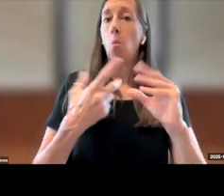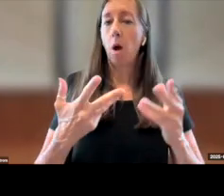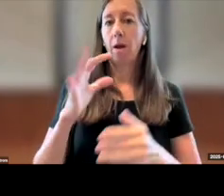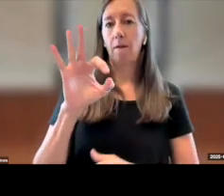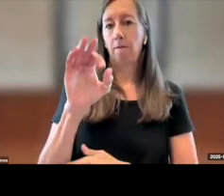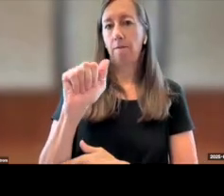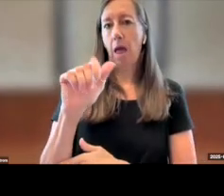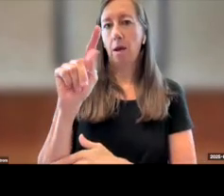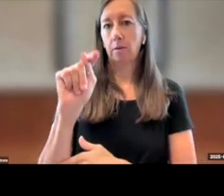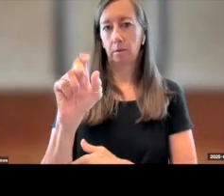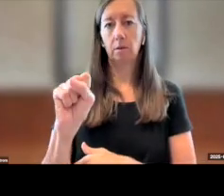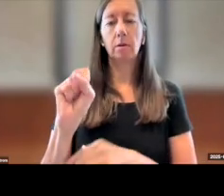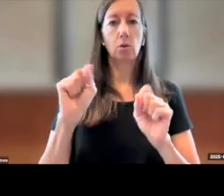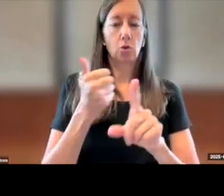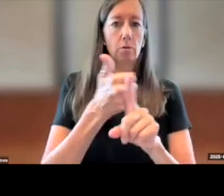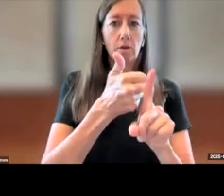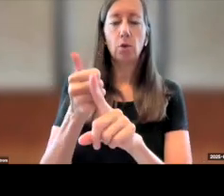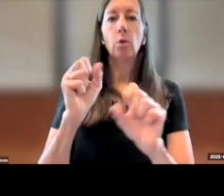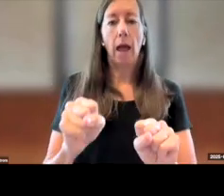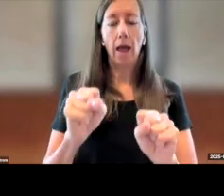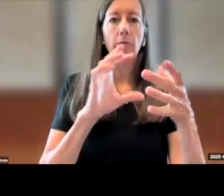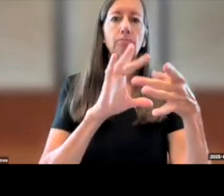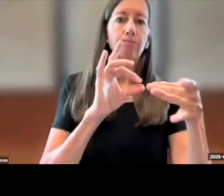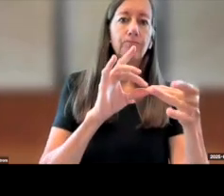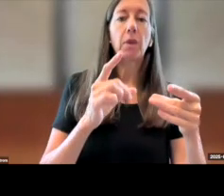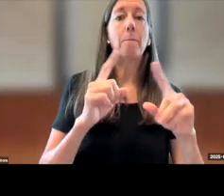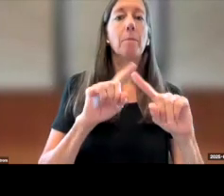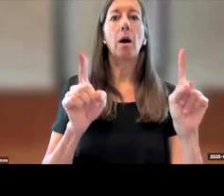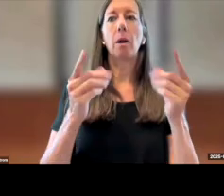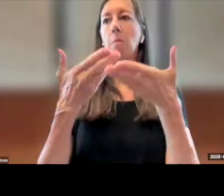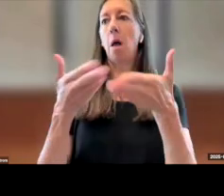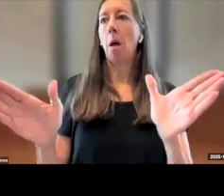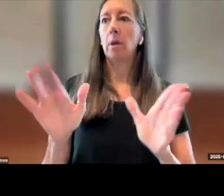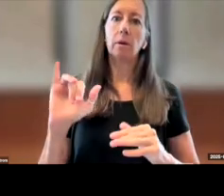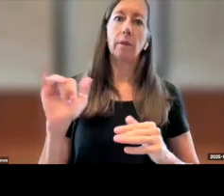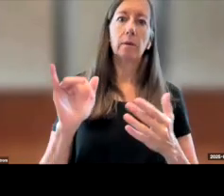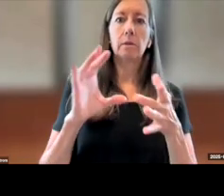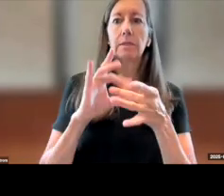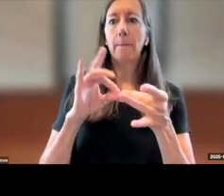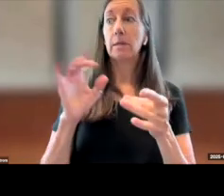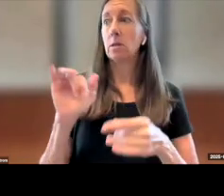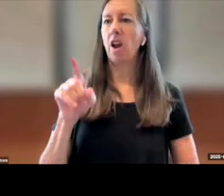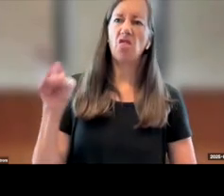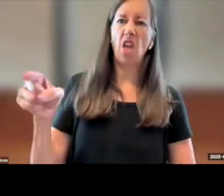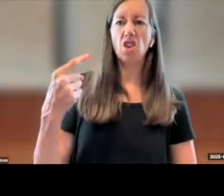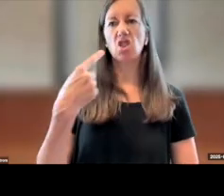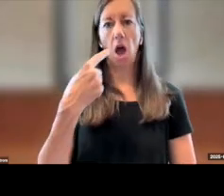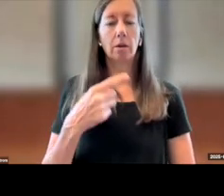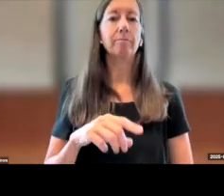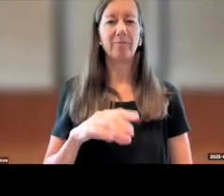just making blanket opinion statements like, they suck, that kind of